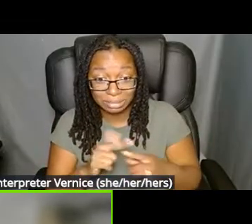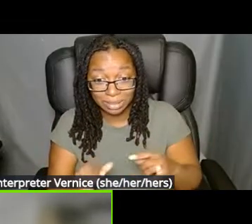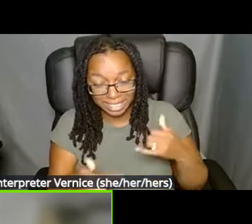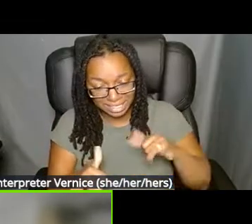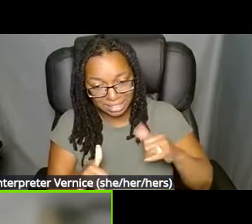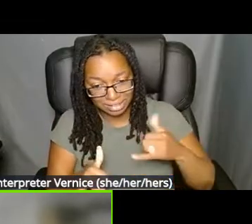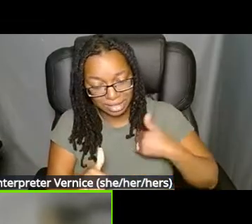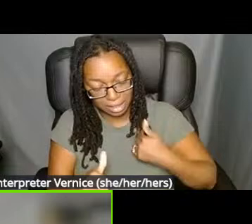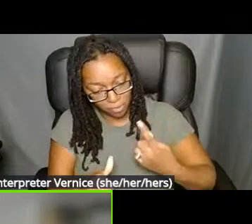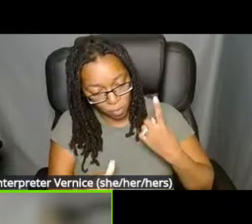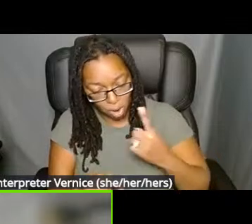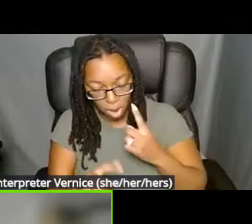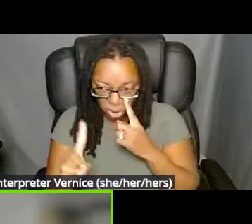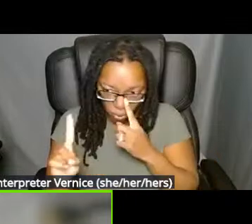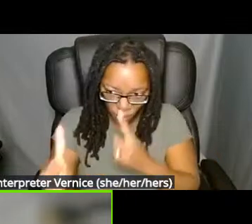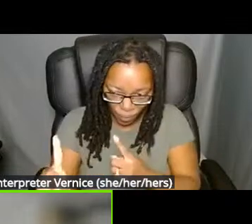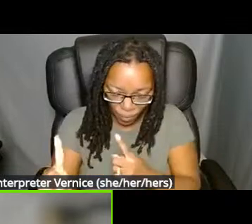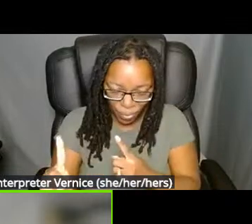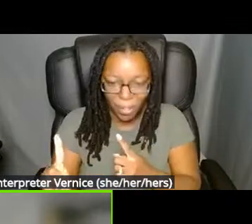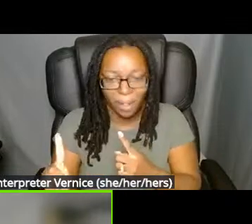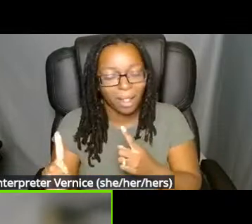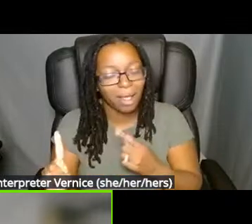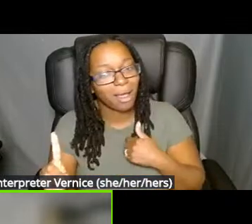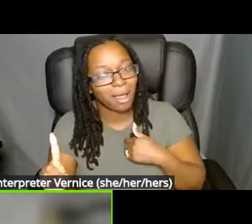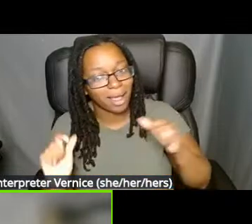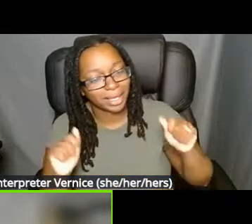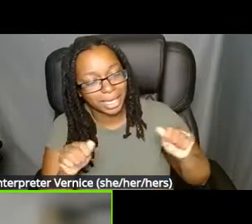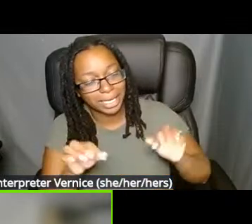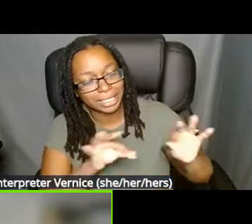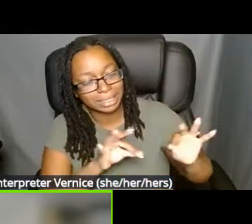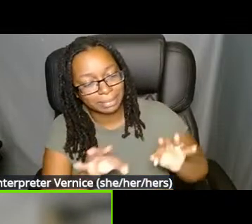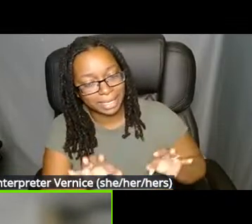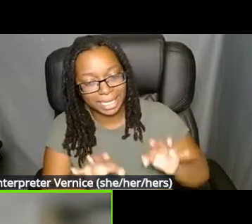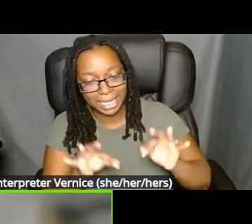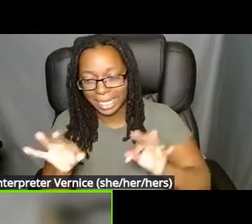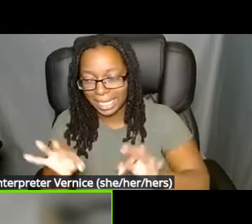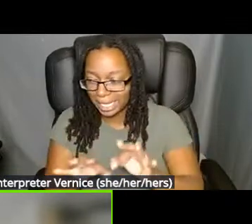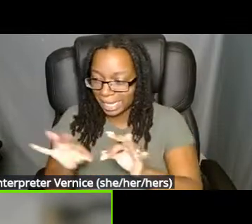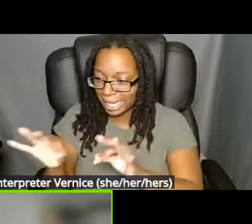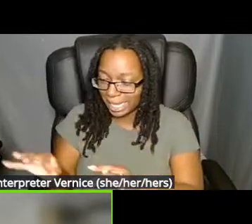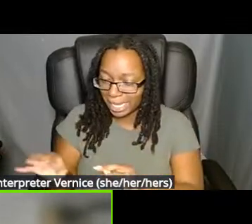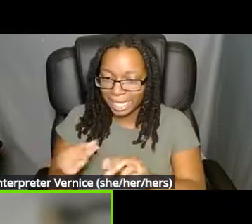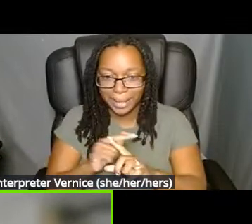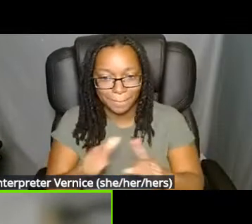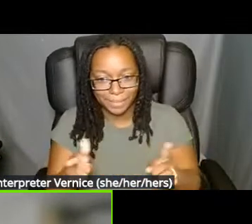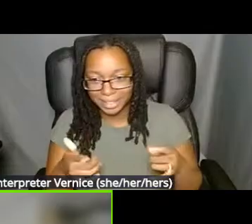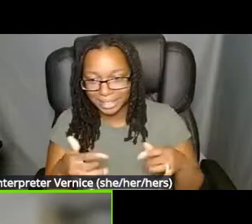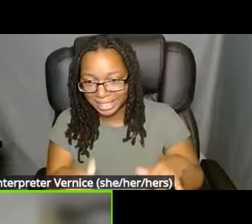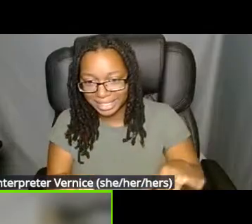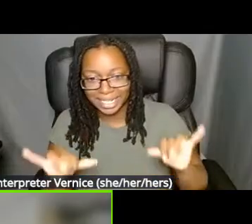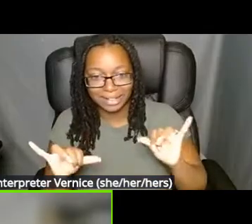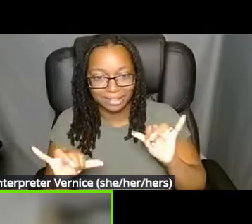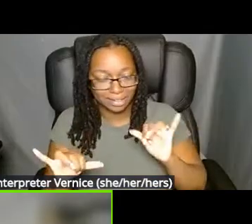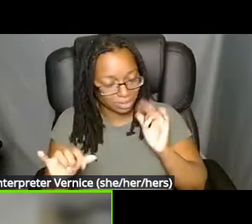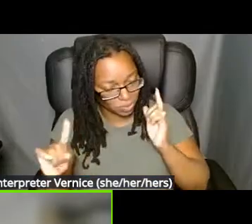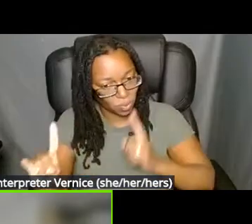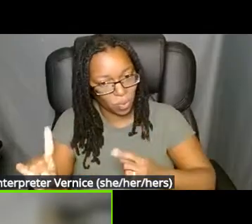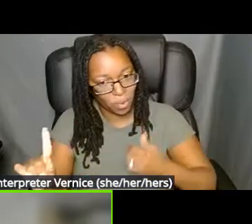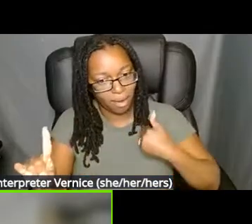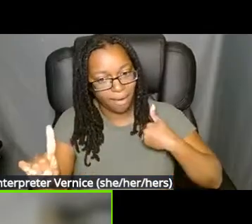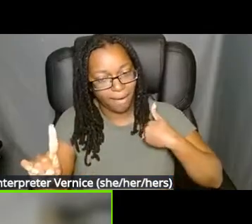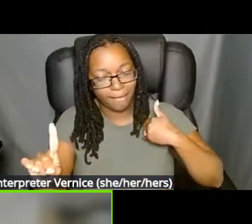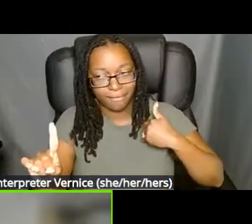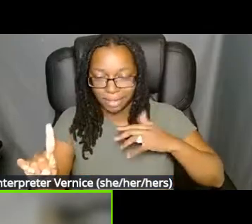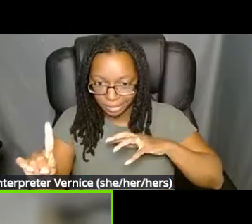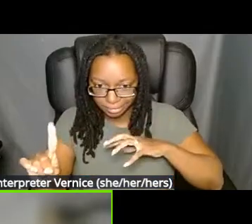have to articulate it to other people, but I'm gonna do 20,000 things, and it's gonna be a goal, and I have a goal, and it's there. It's Yeah. actually it's exciting,